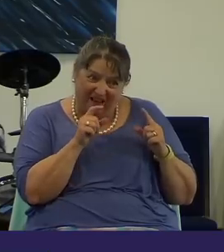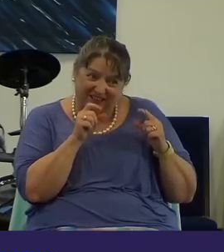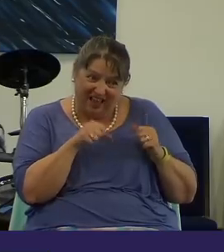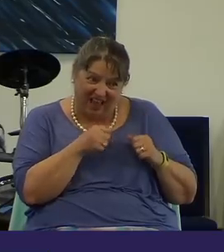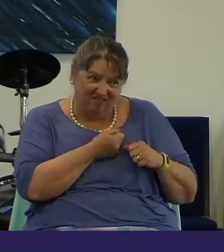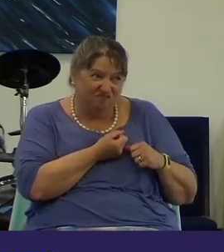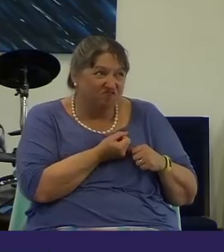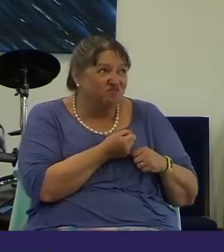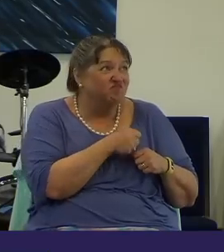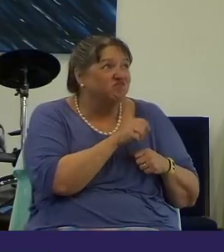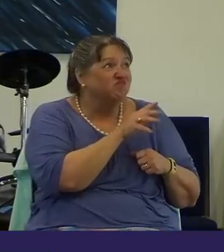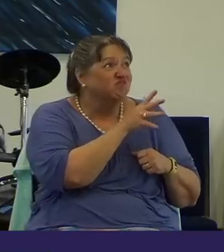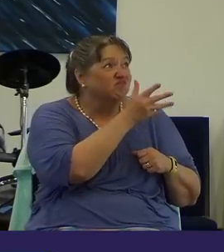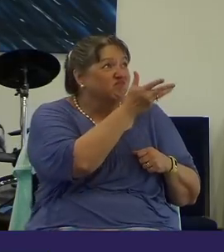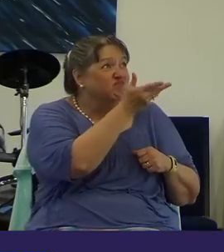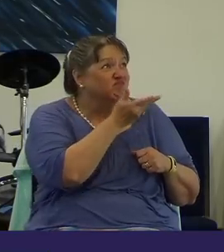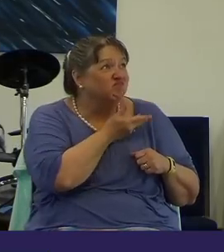for you.